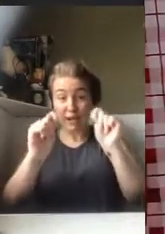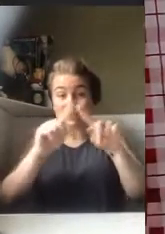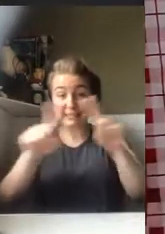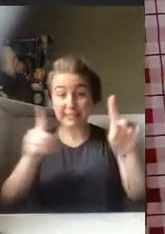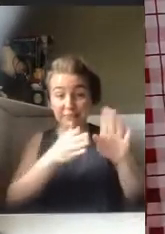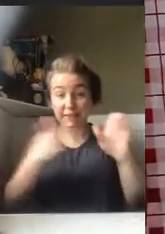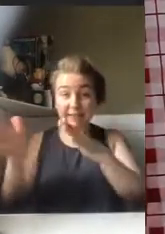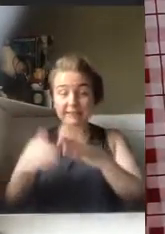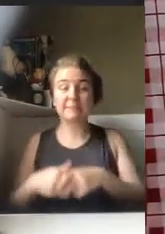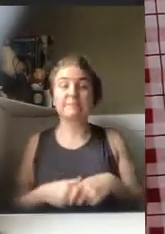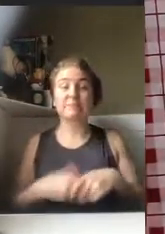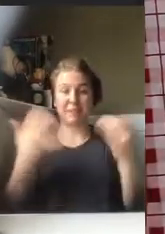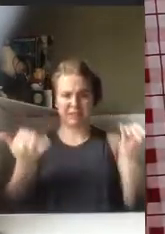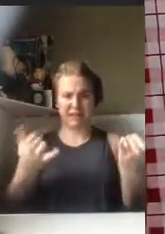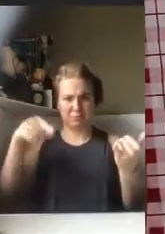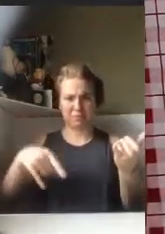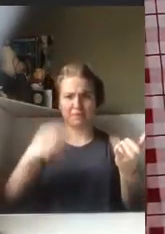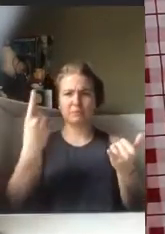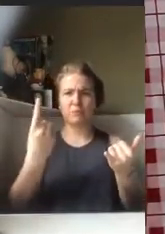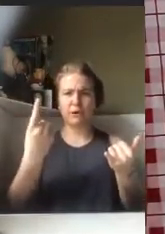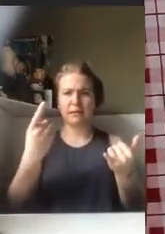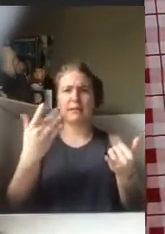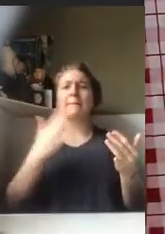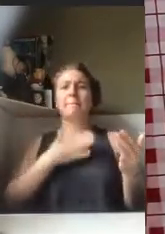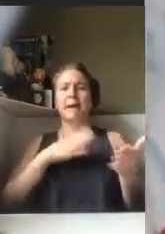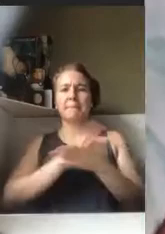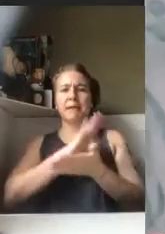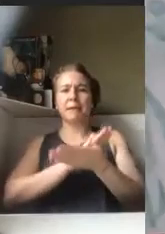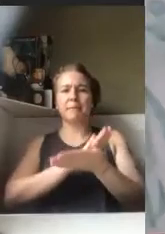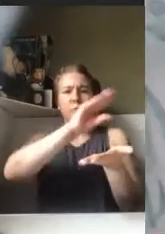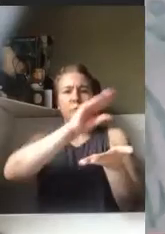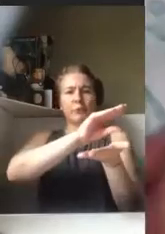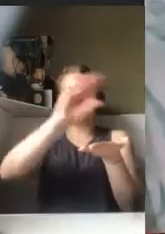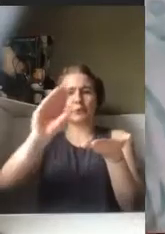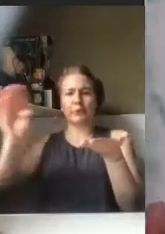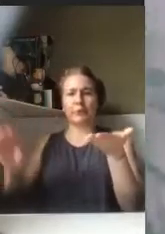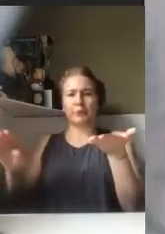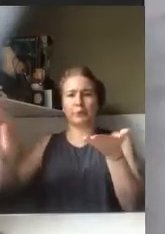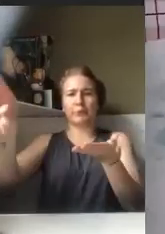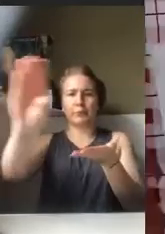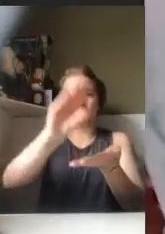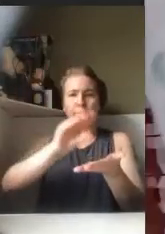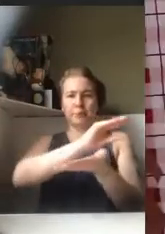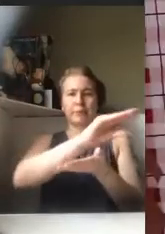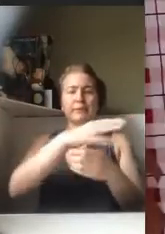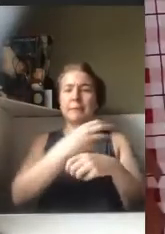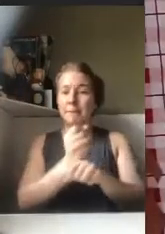sheet around to create the illusion of more flowers than my original collagraph plate.